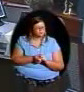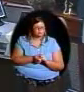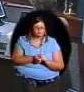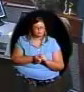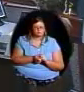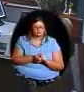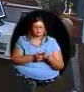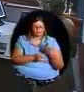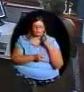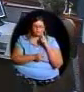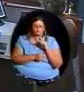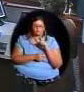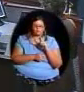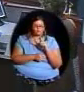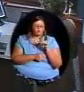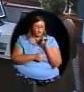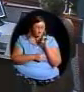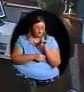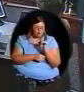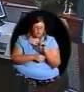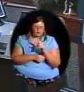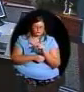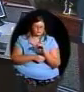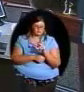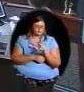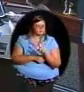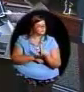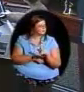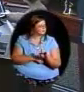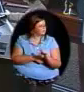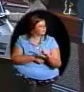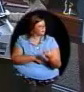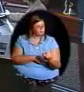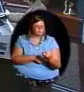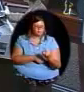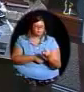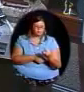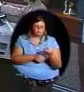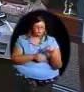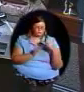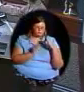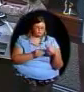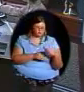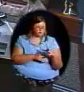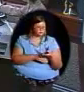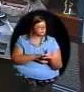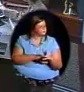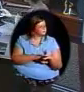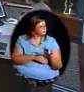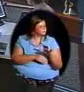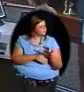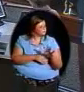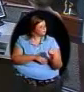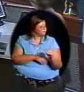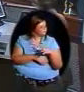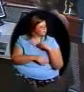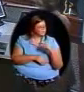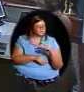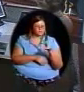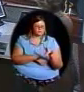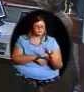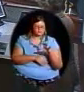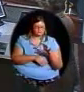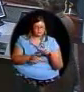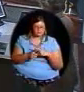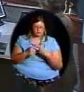For non-Title I schools, we look at schools between 650 and 700 for assistance, and